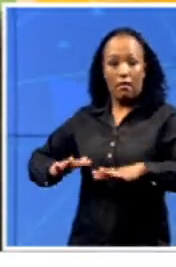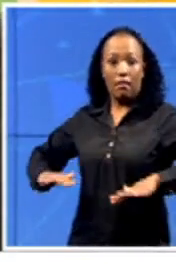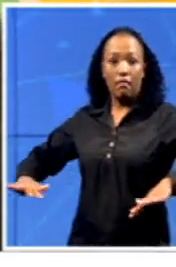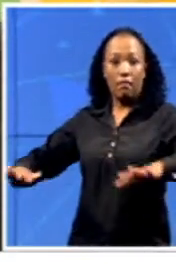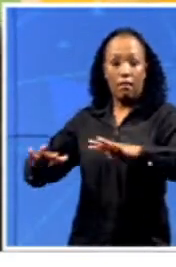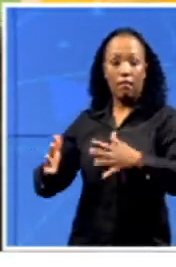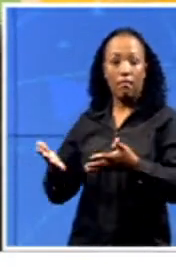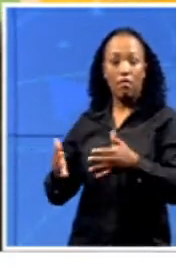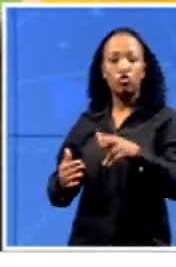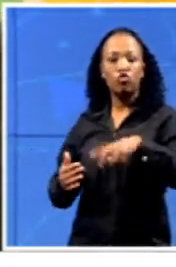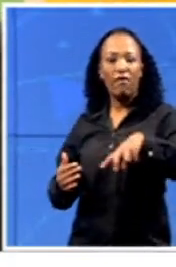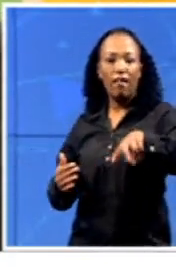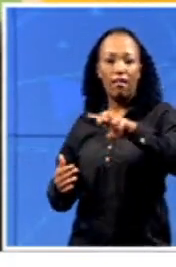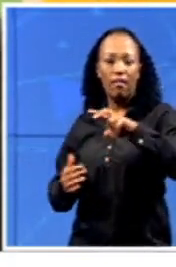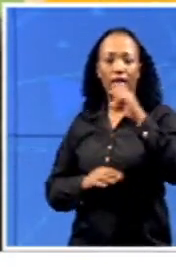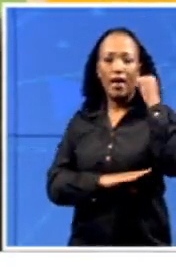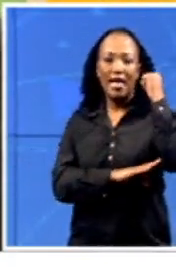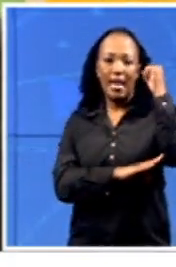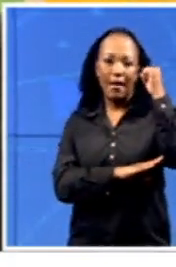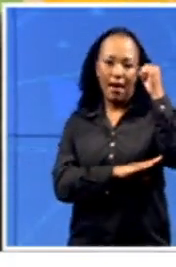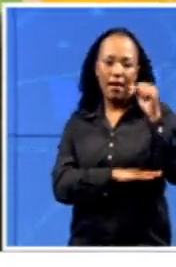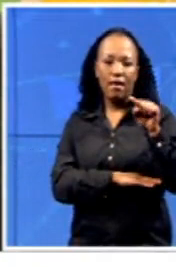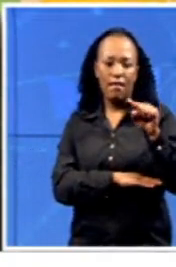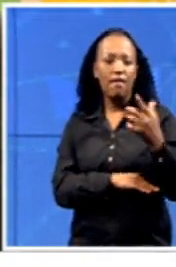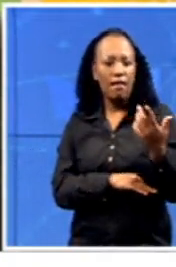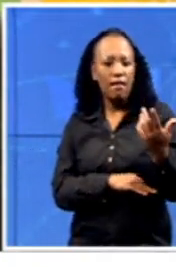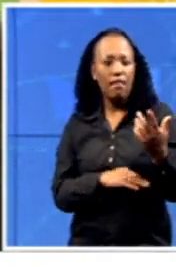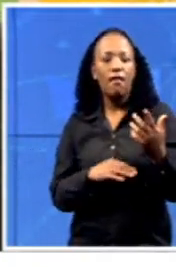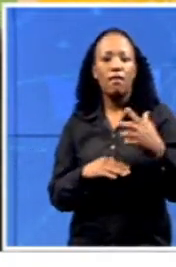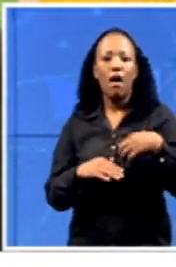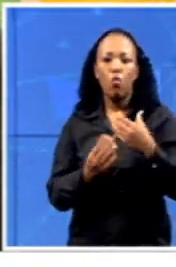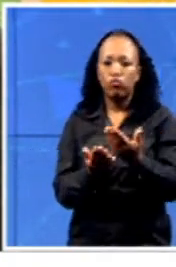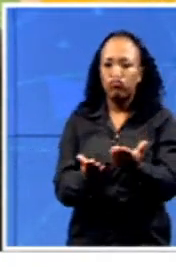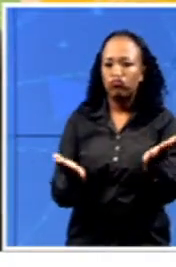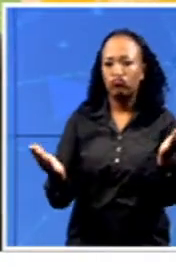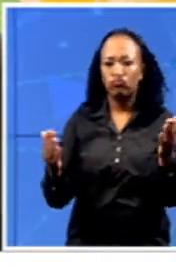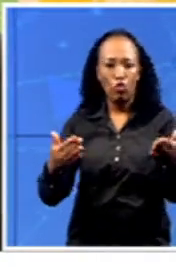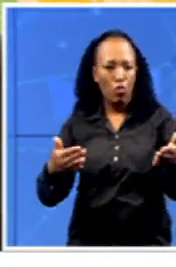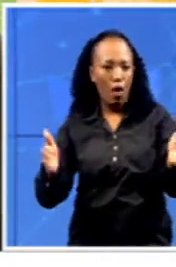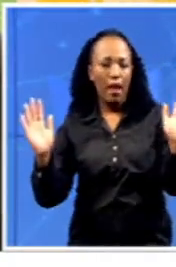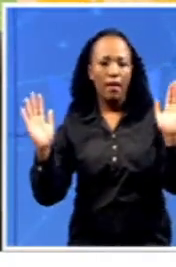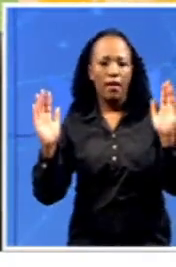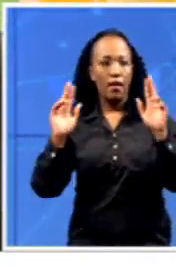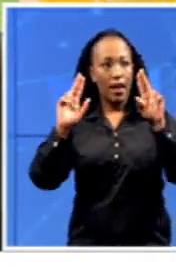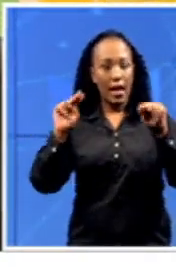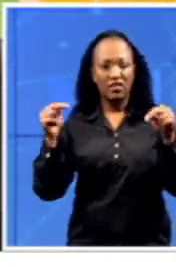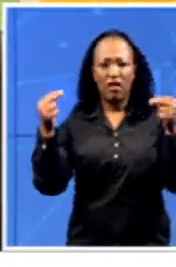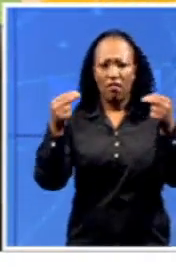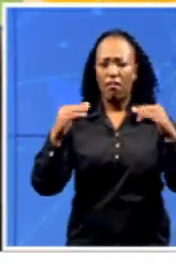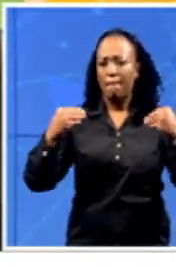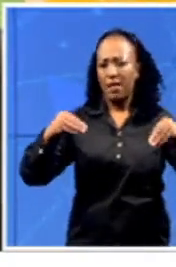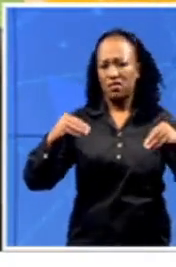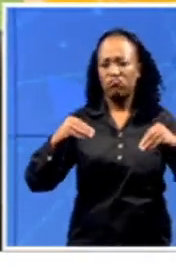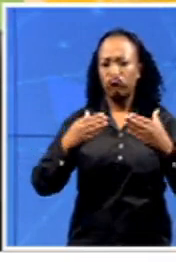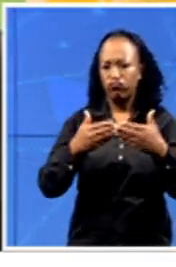the Travel Indaba that now launches us into a position where we can actually welcome back the international market. And I think at